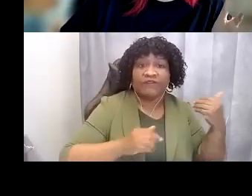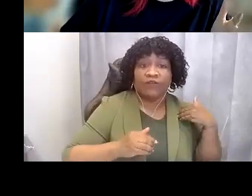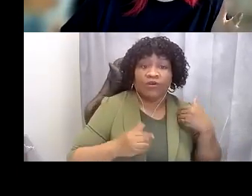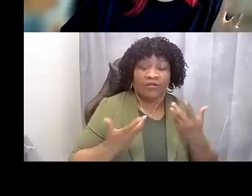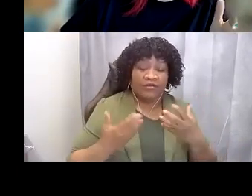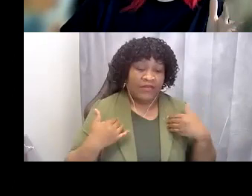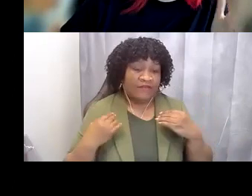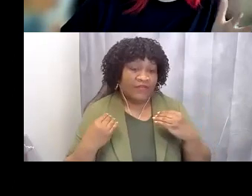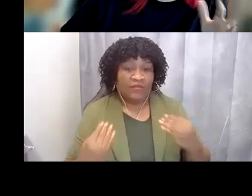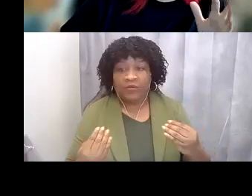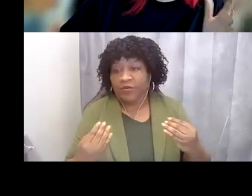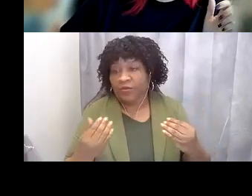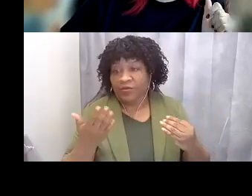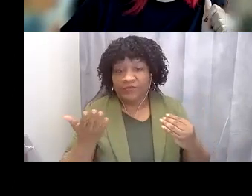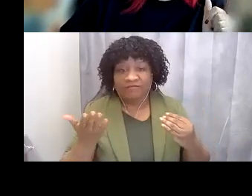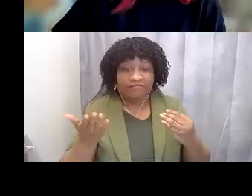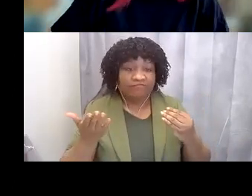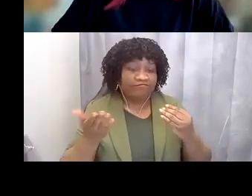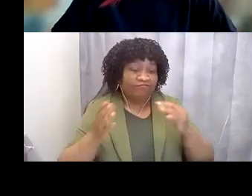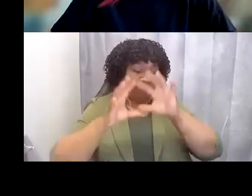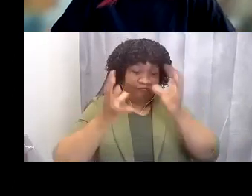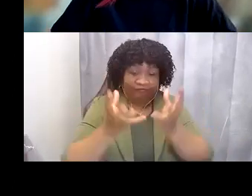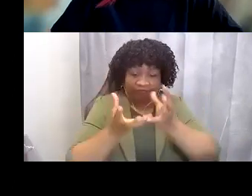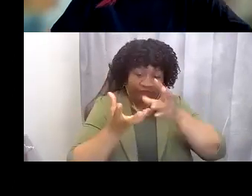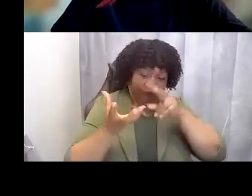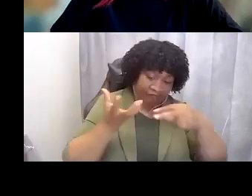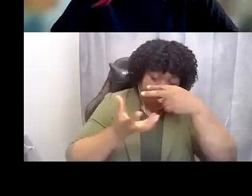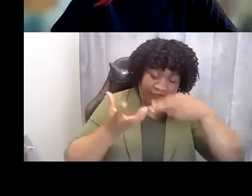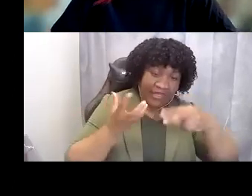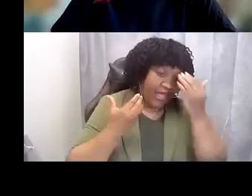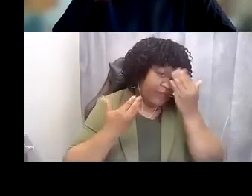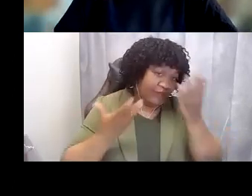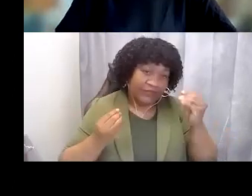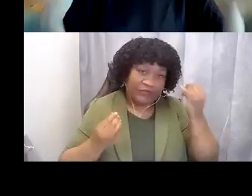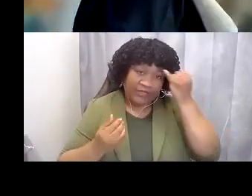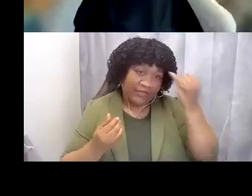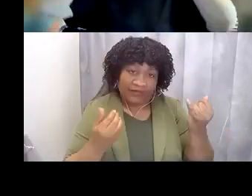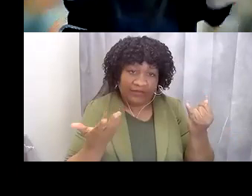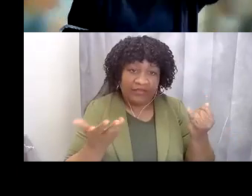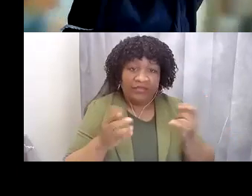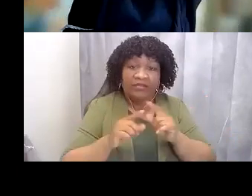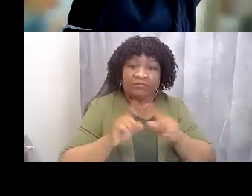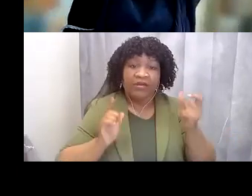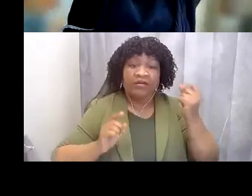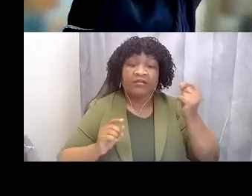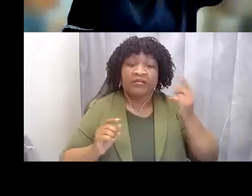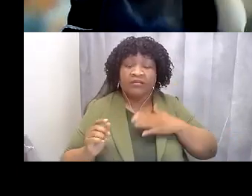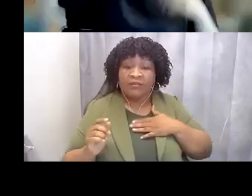have a crystal ball, so I have no way of knowing, but my